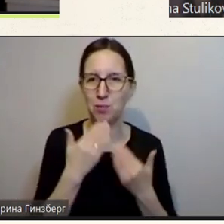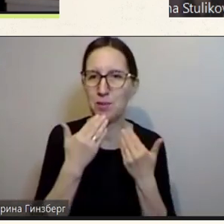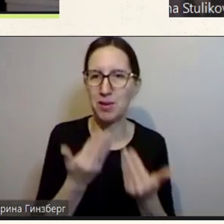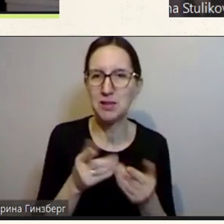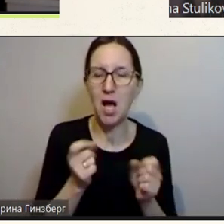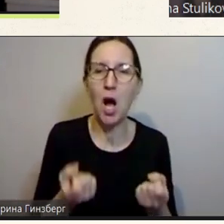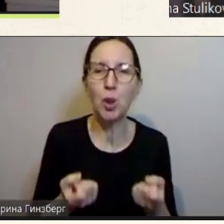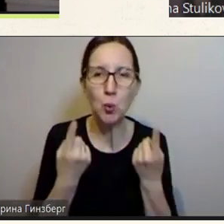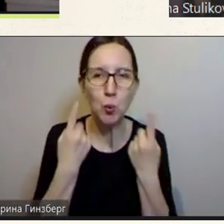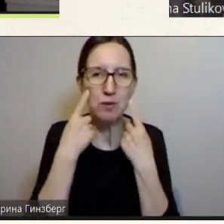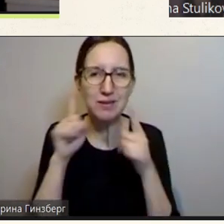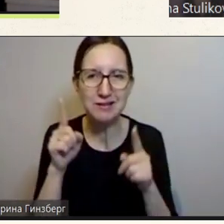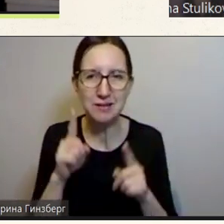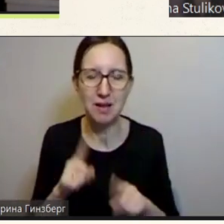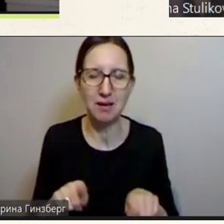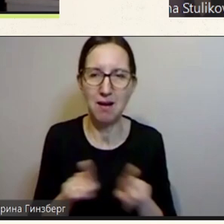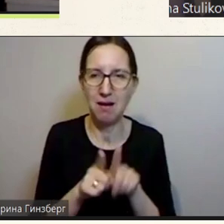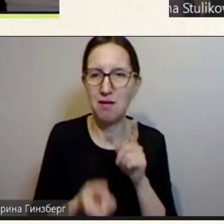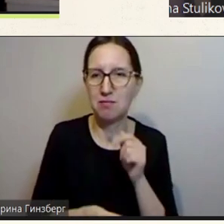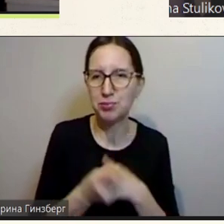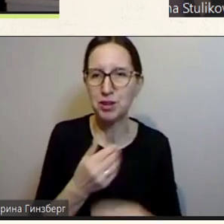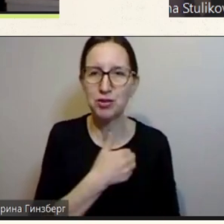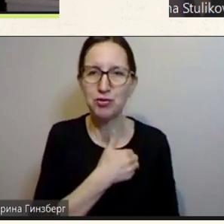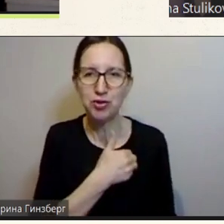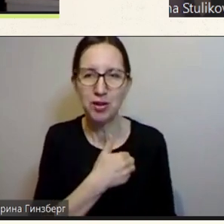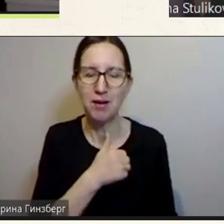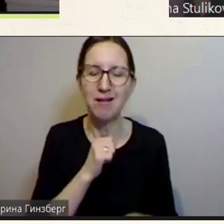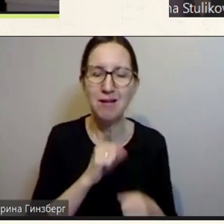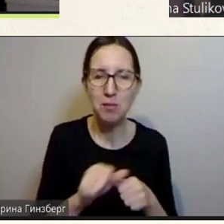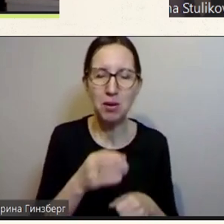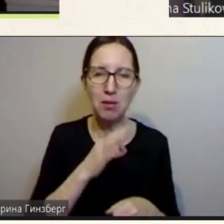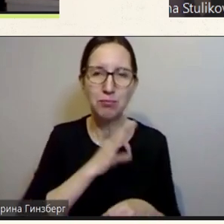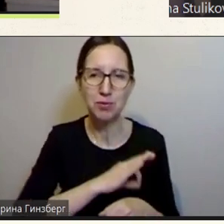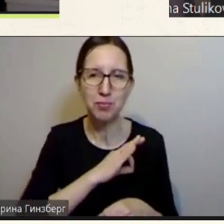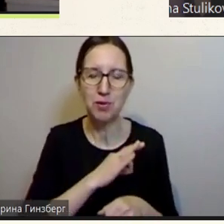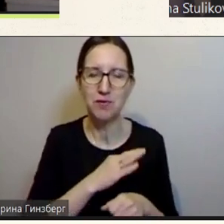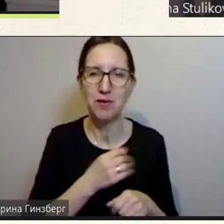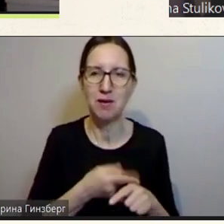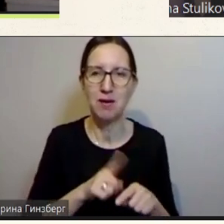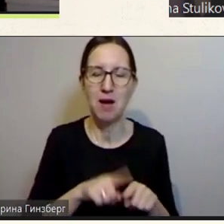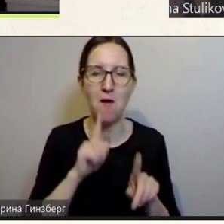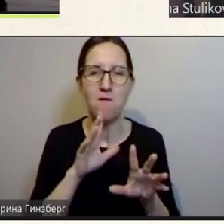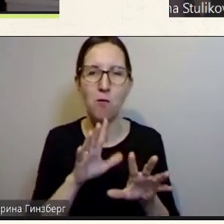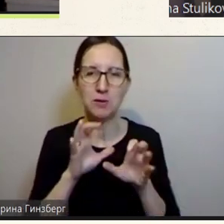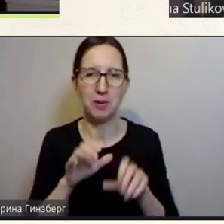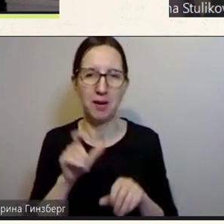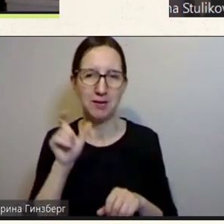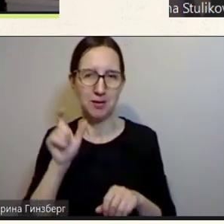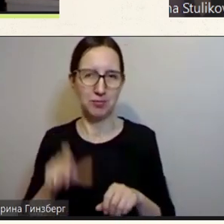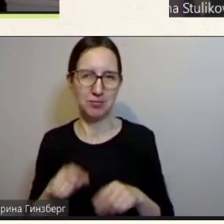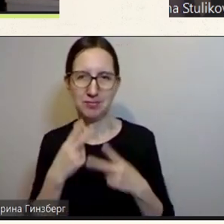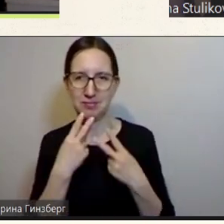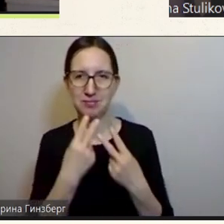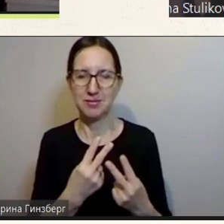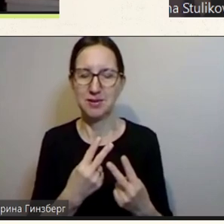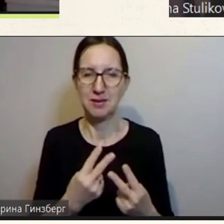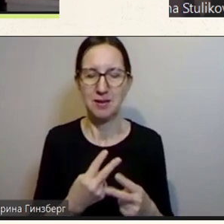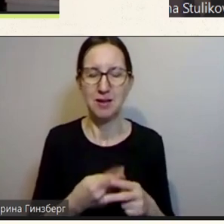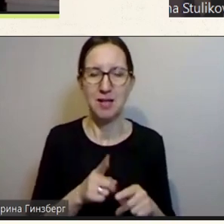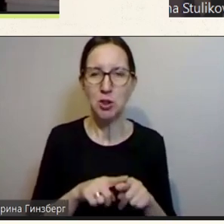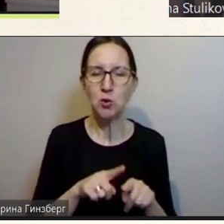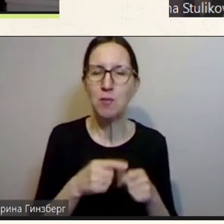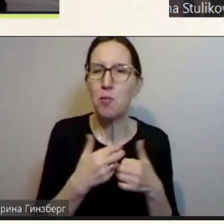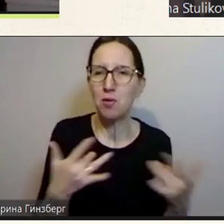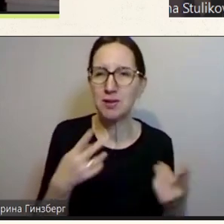So I wanted to ask how and why is there this wish